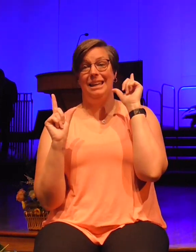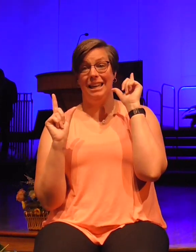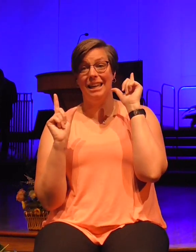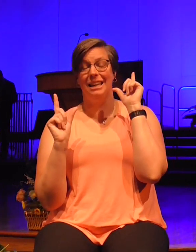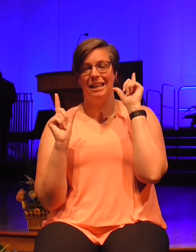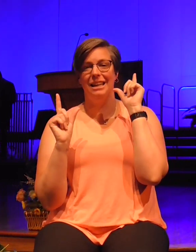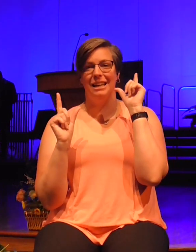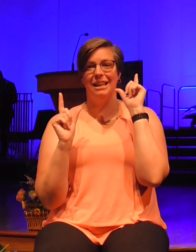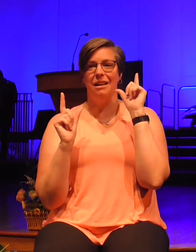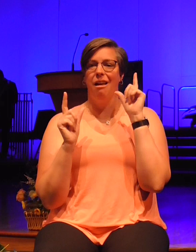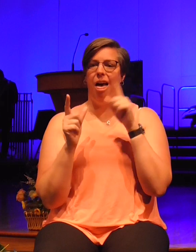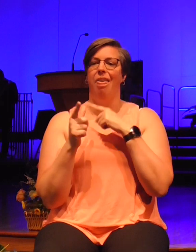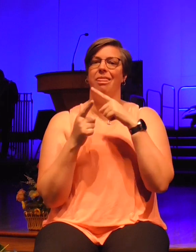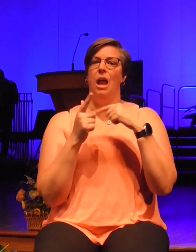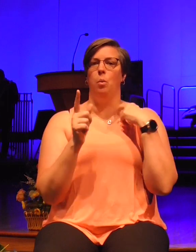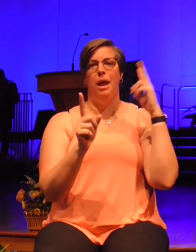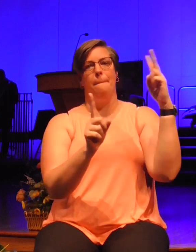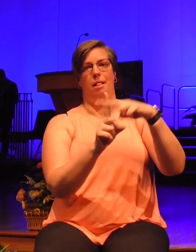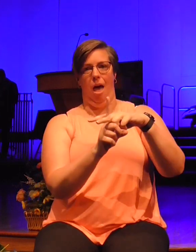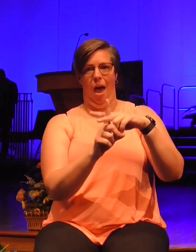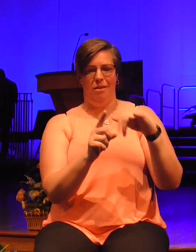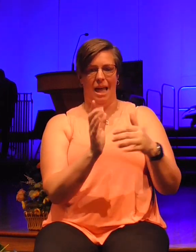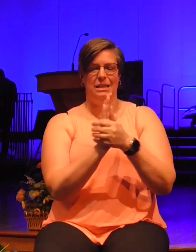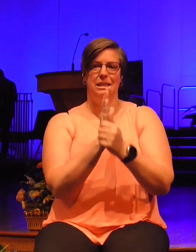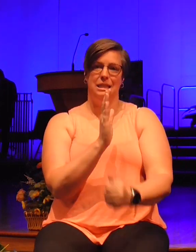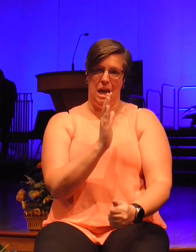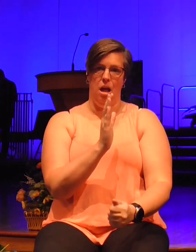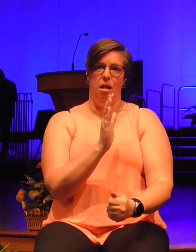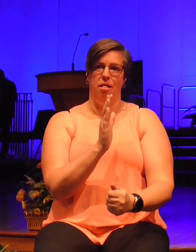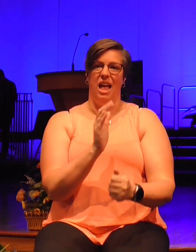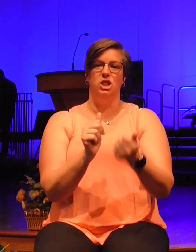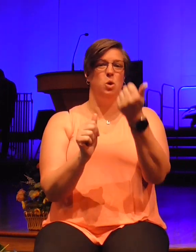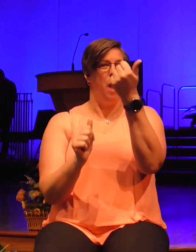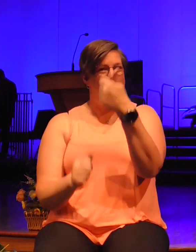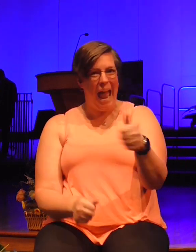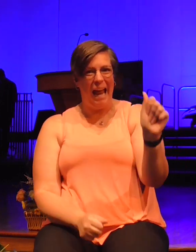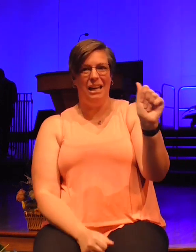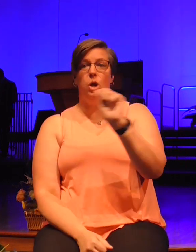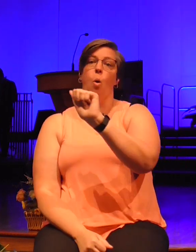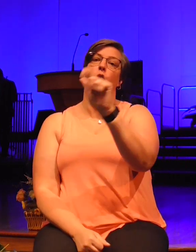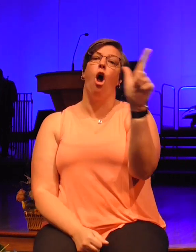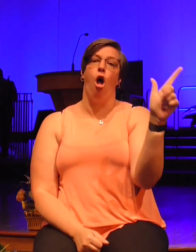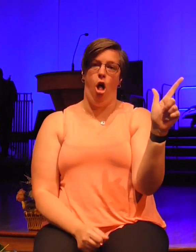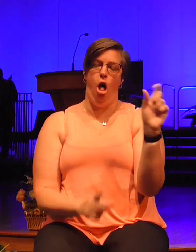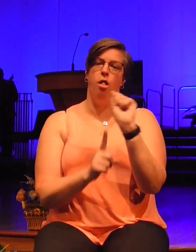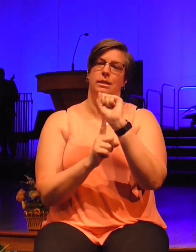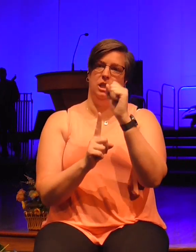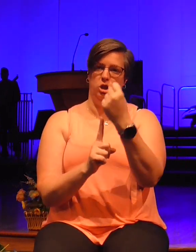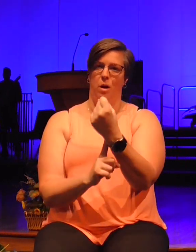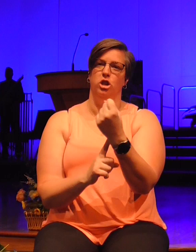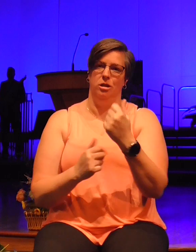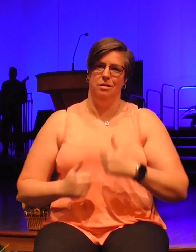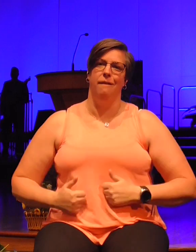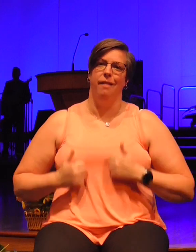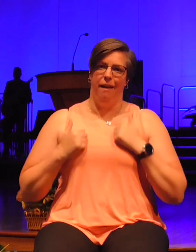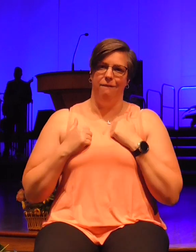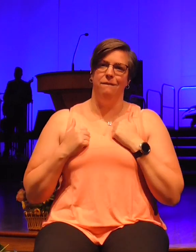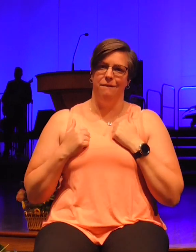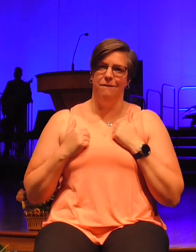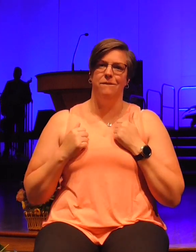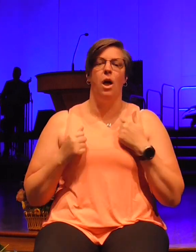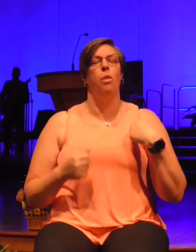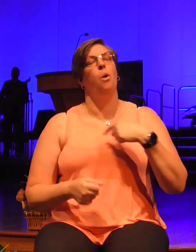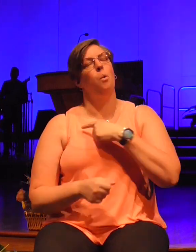we can then apply this beautiful skill and gift to any and all conditions of life. And that we